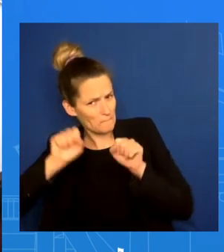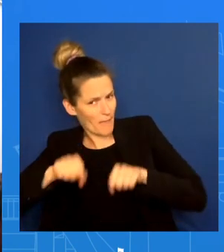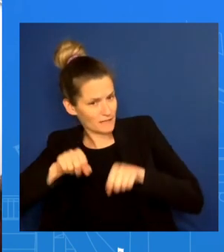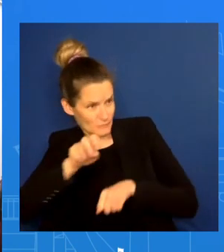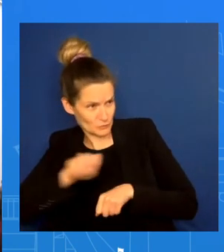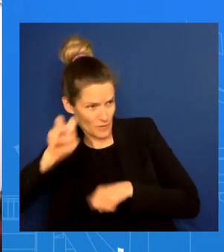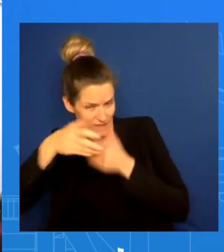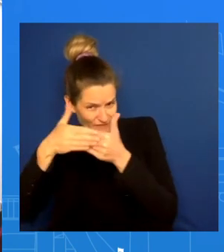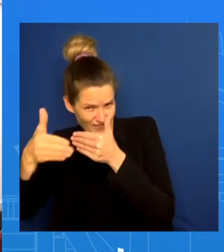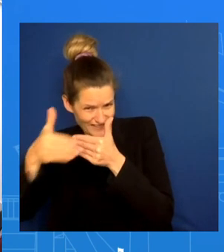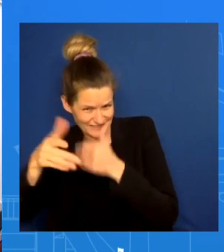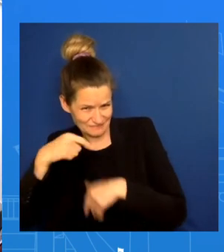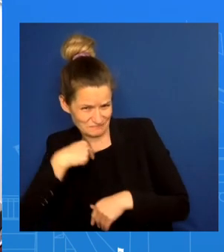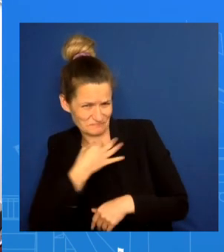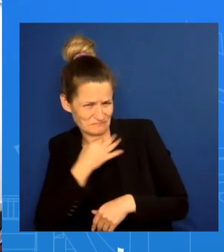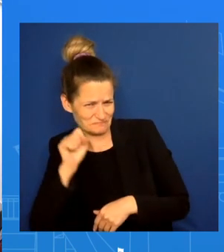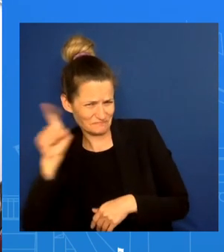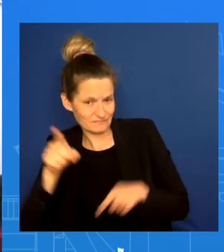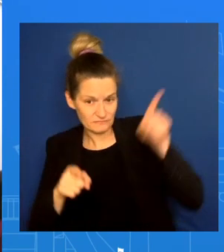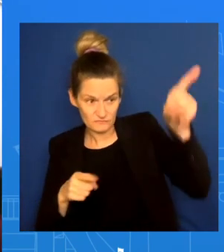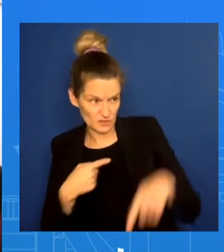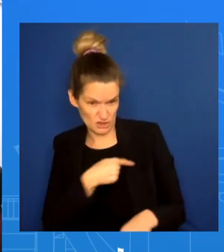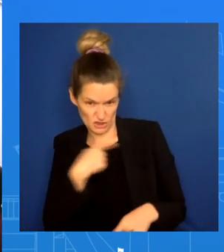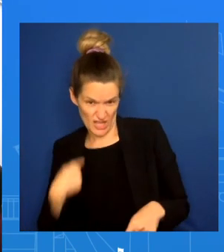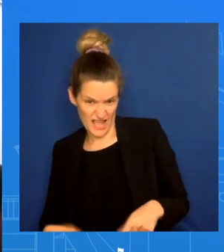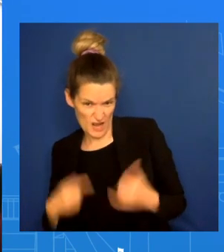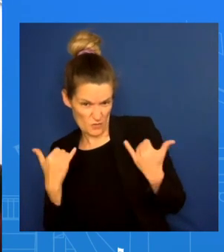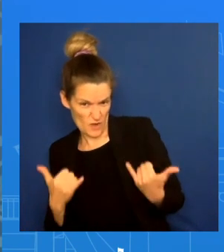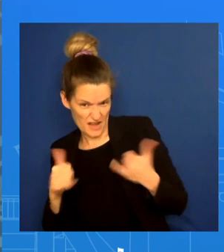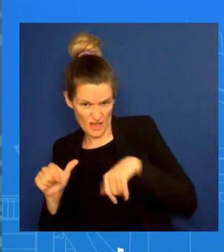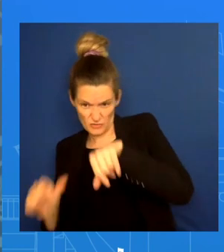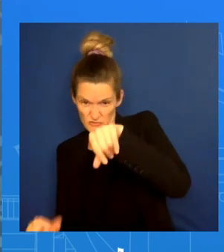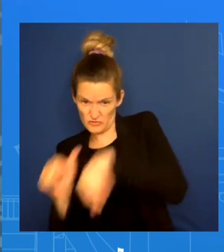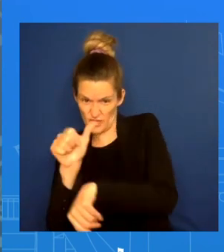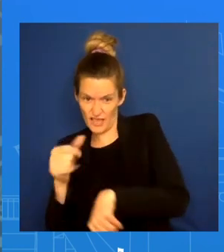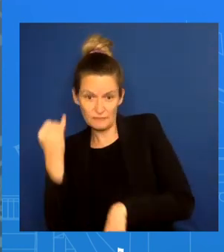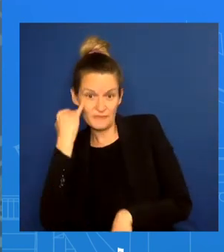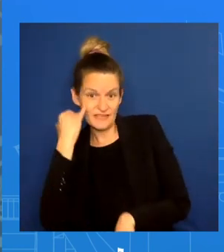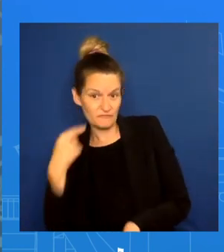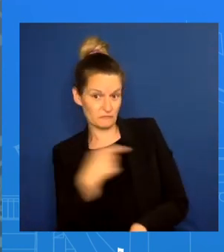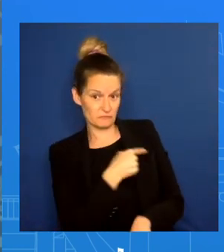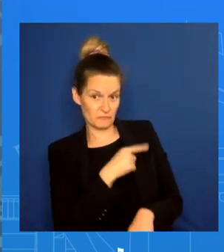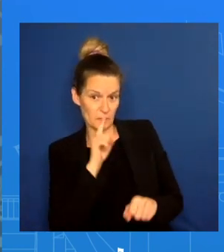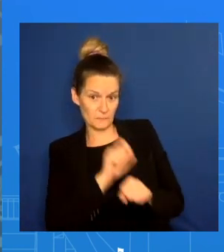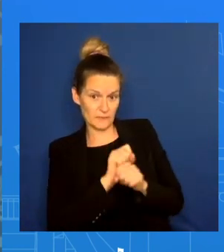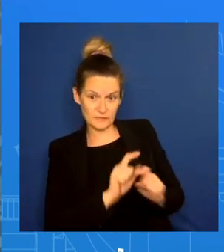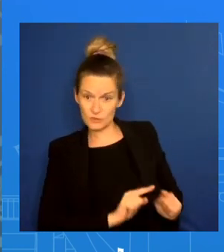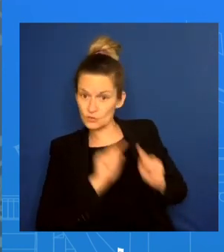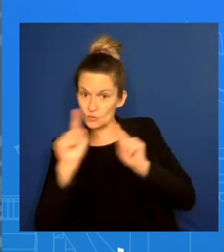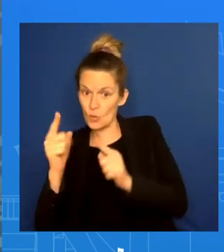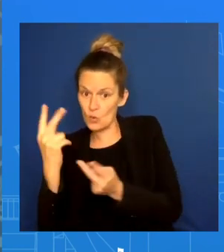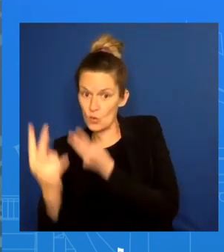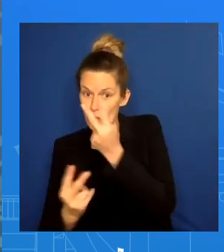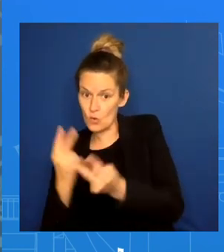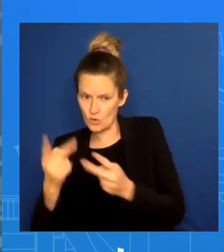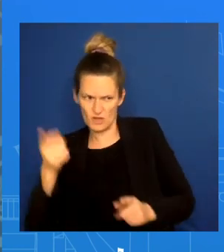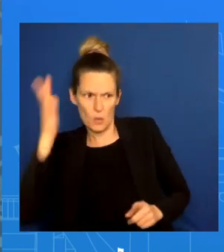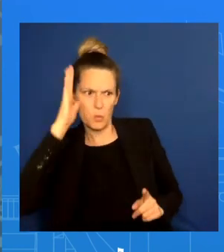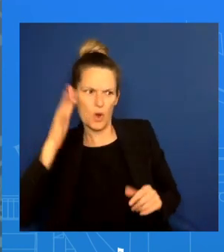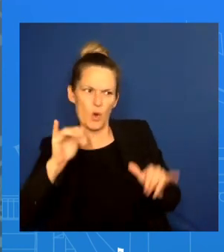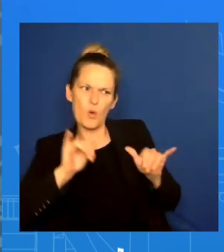president say to that, given that it's assured that's going to come up? I'm not going to get ahead of the president's call with President Xi, and I certainly